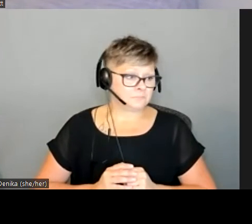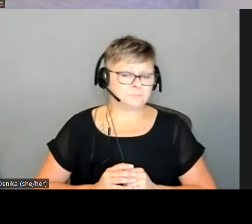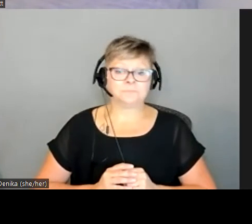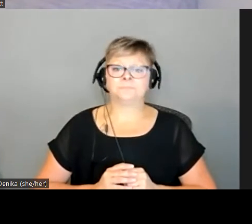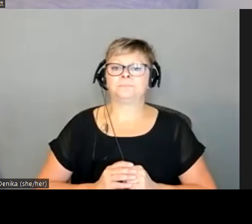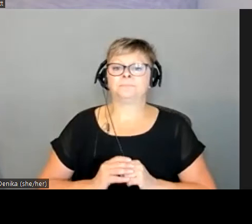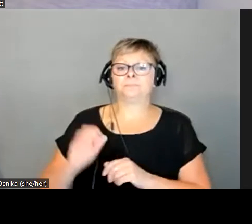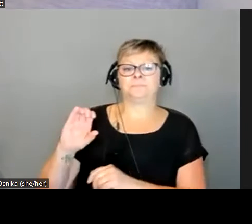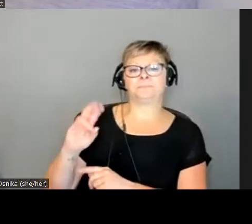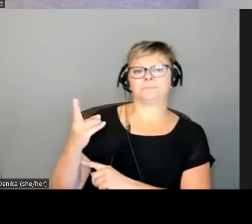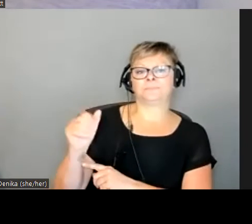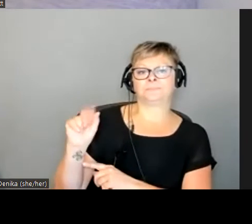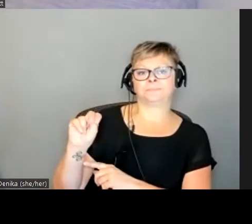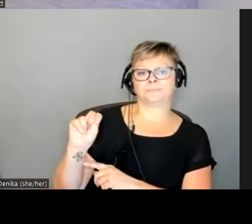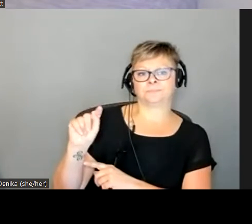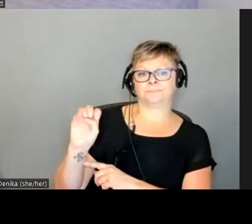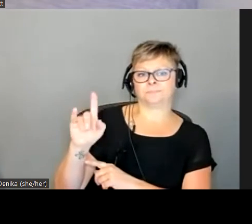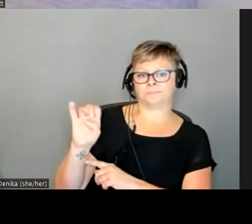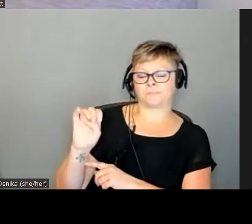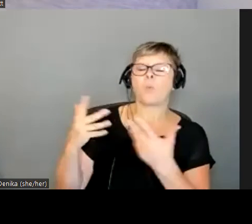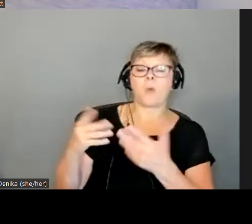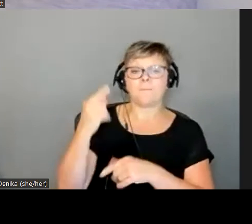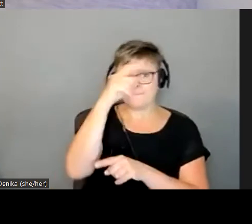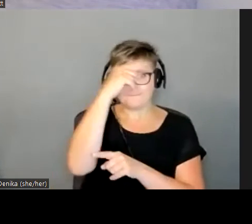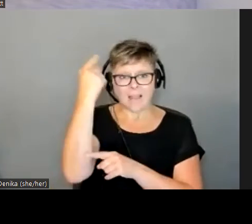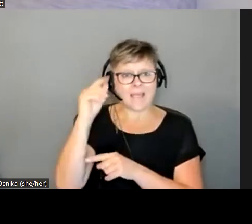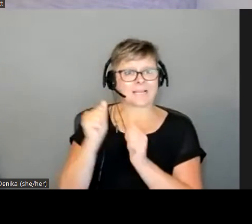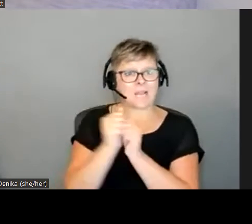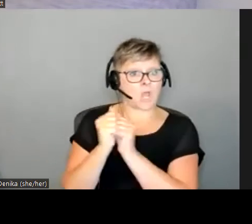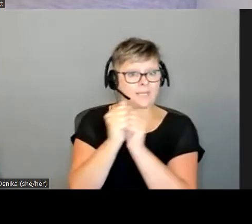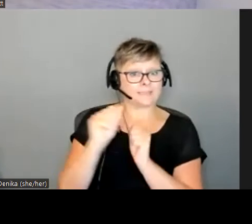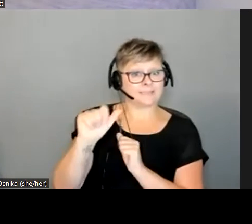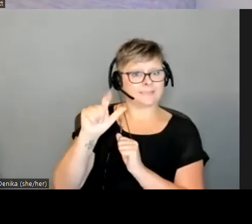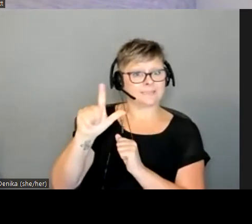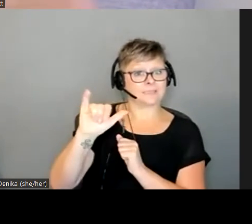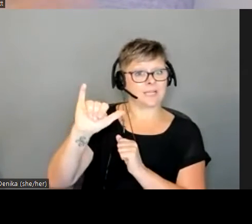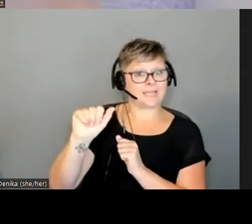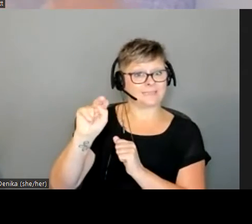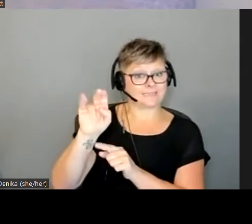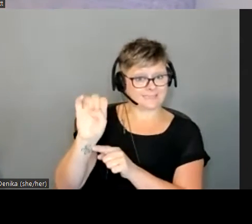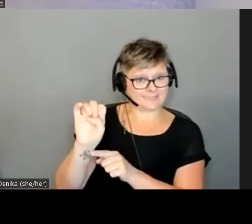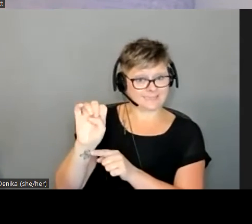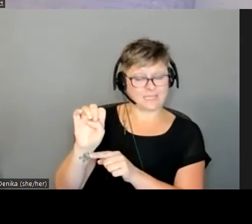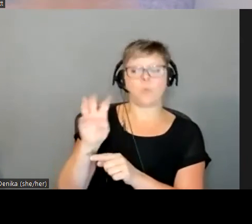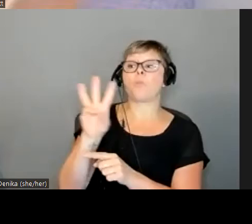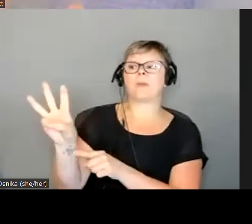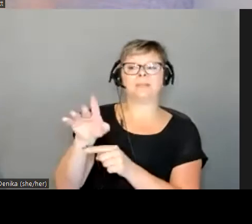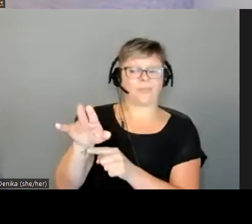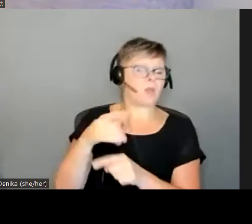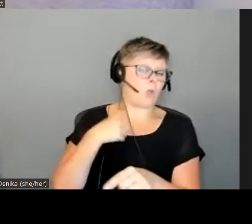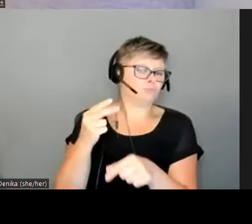know you have the Black Alliance. There Mhm. is a website that I have used. I know